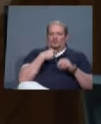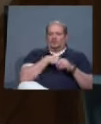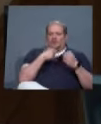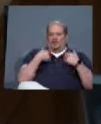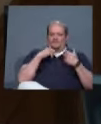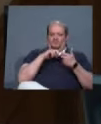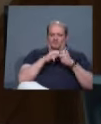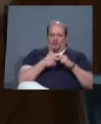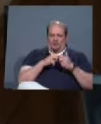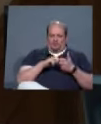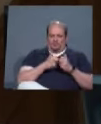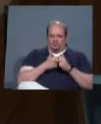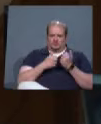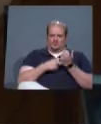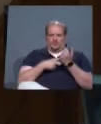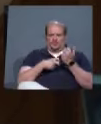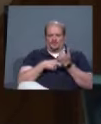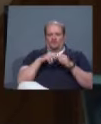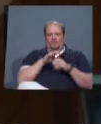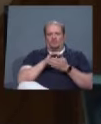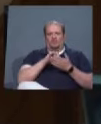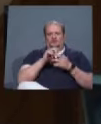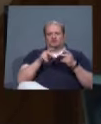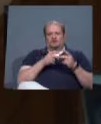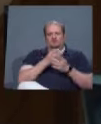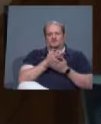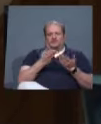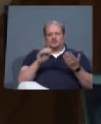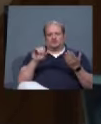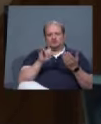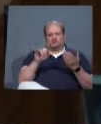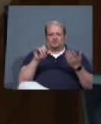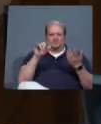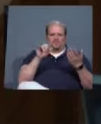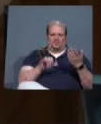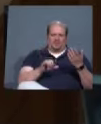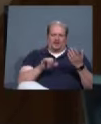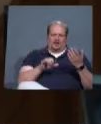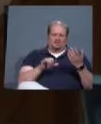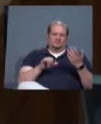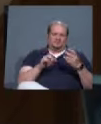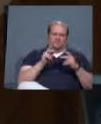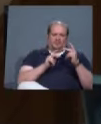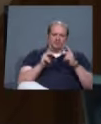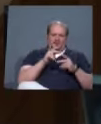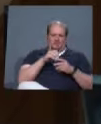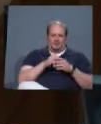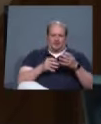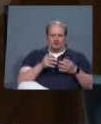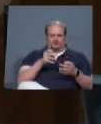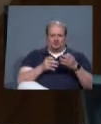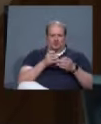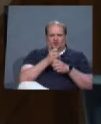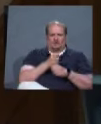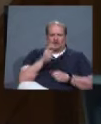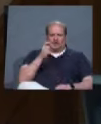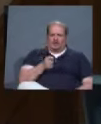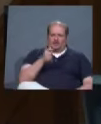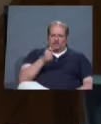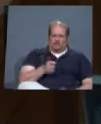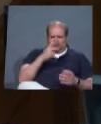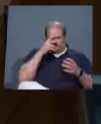had problems with enforcement and those types of things, too. I mean, this is getting these people into court and getting a judgment. It's